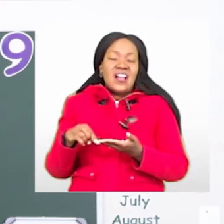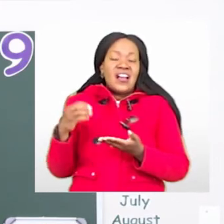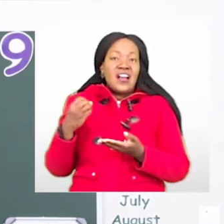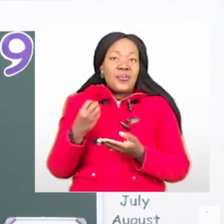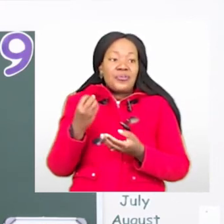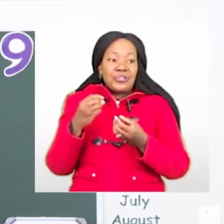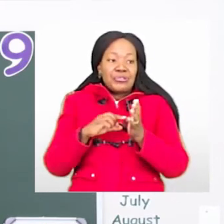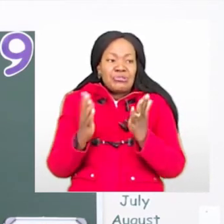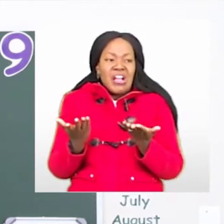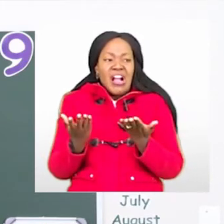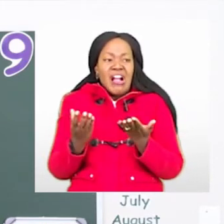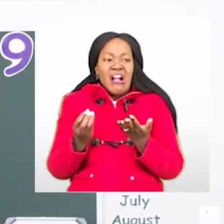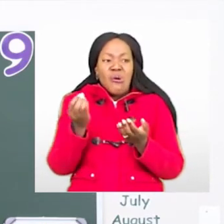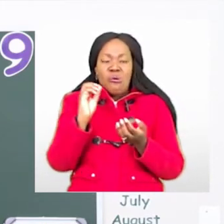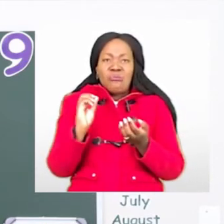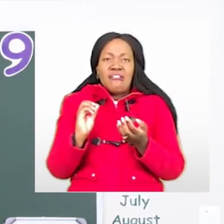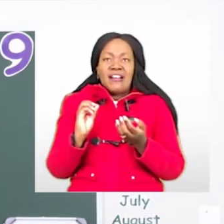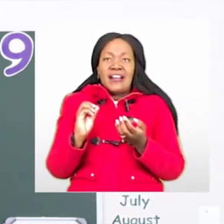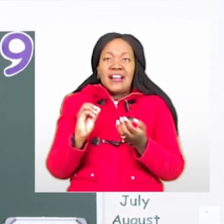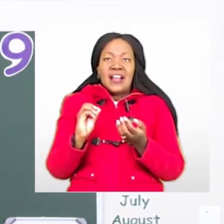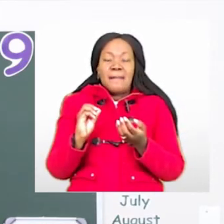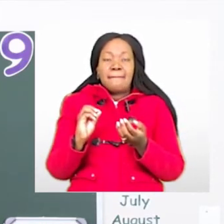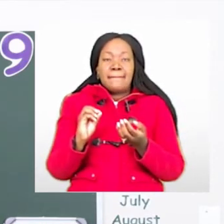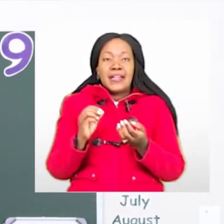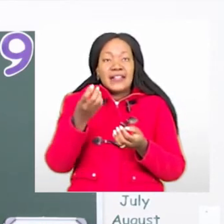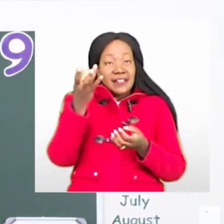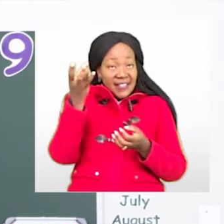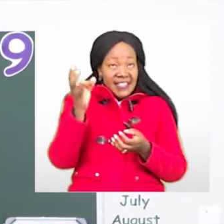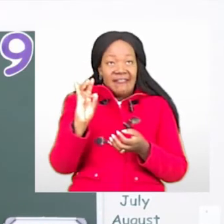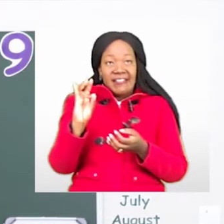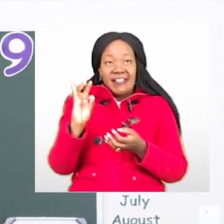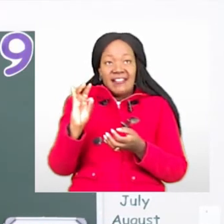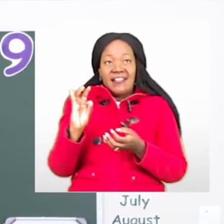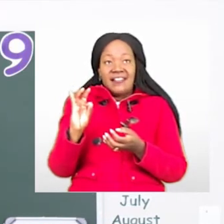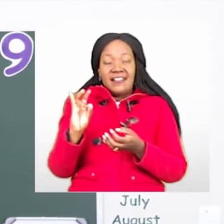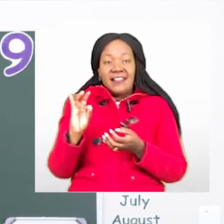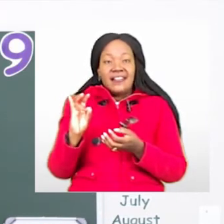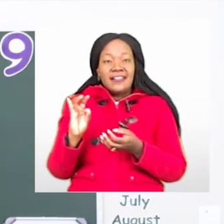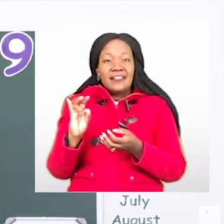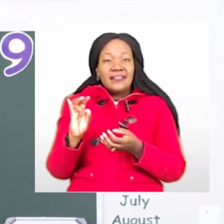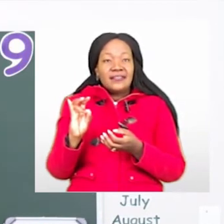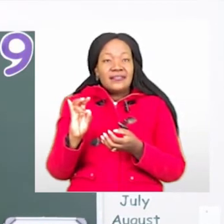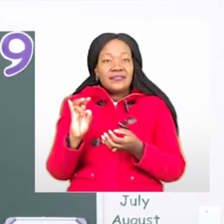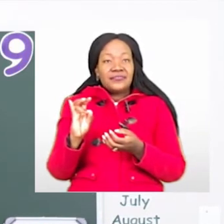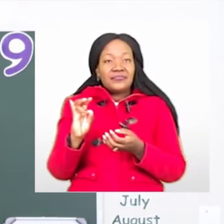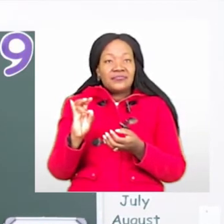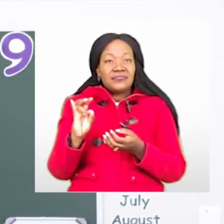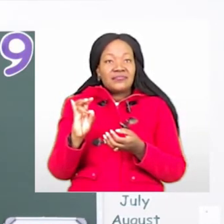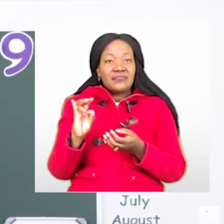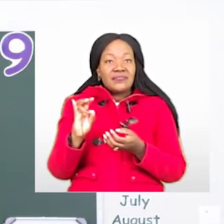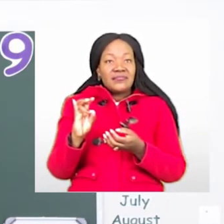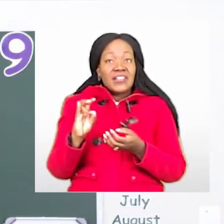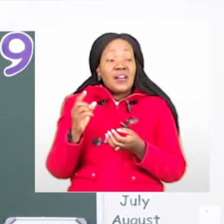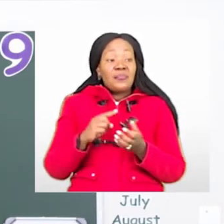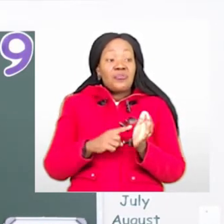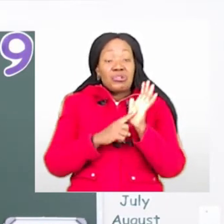7 today. I will show you how we have to form number 7. I'm going to point on